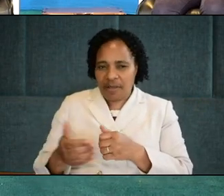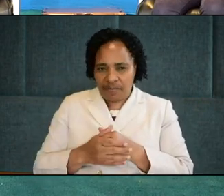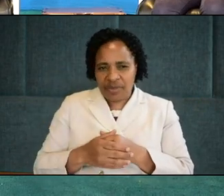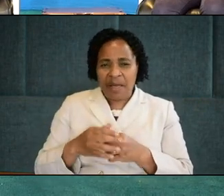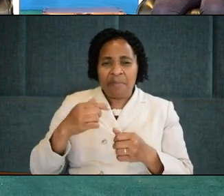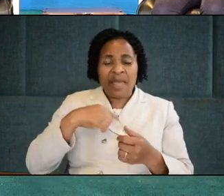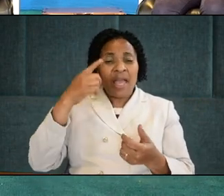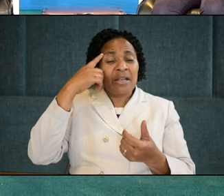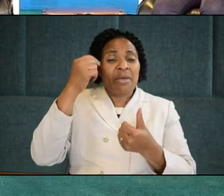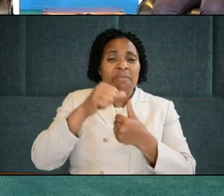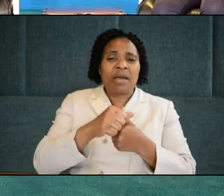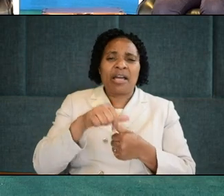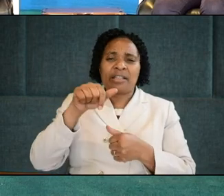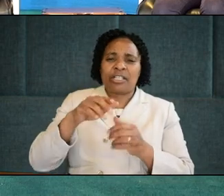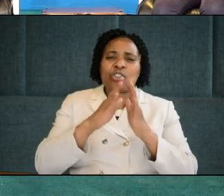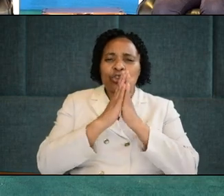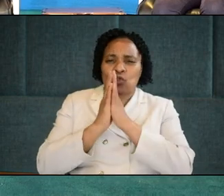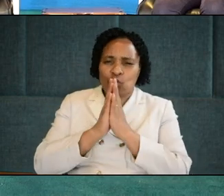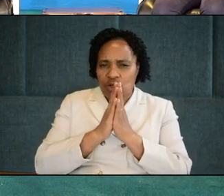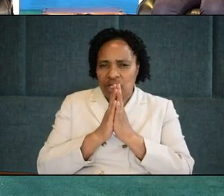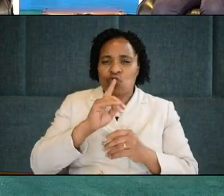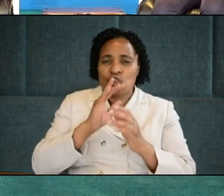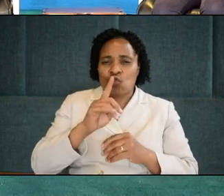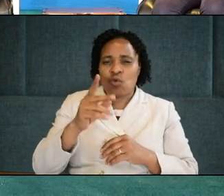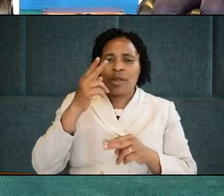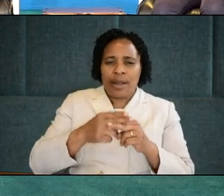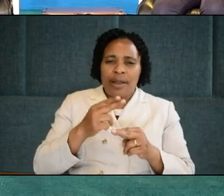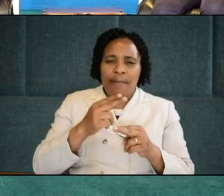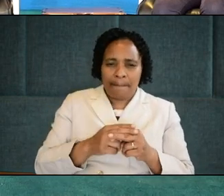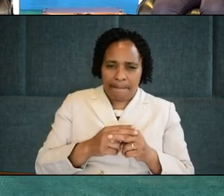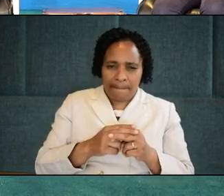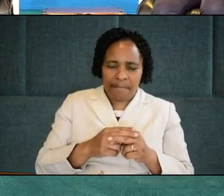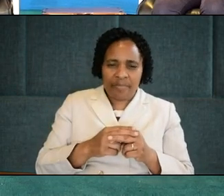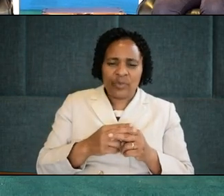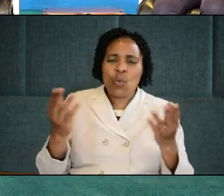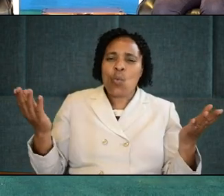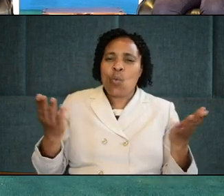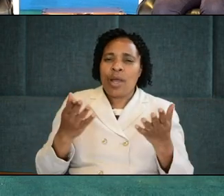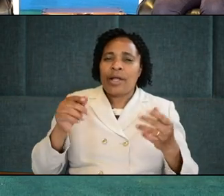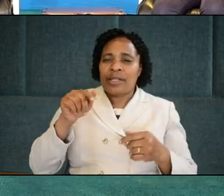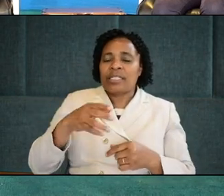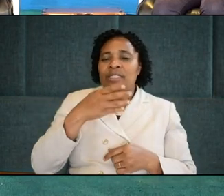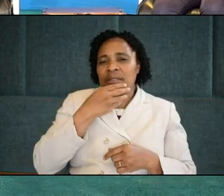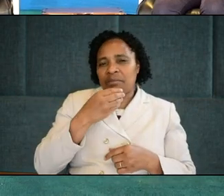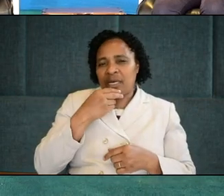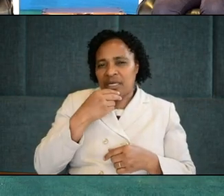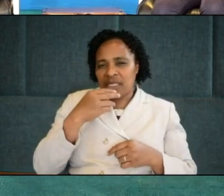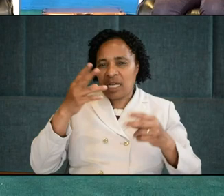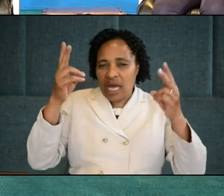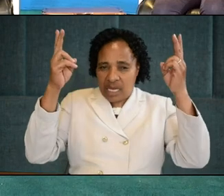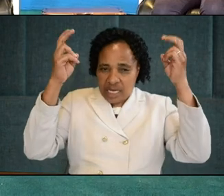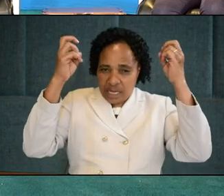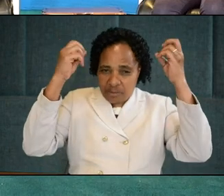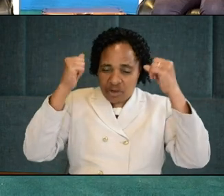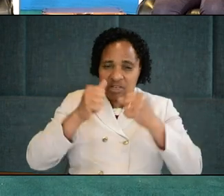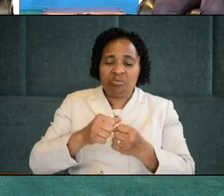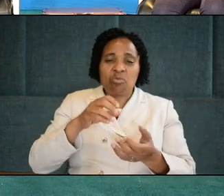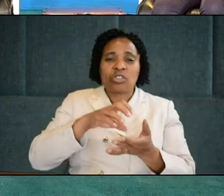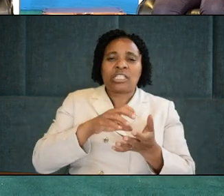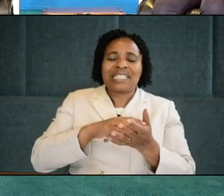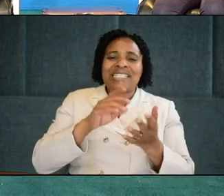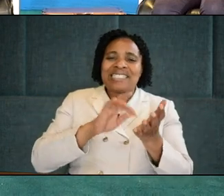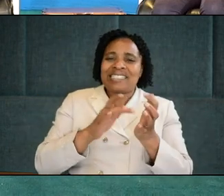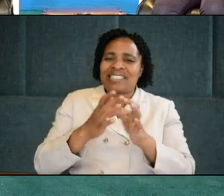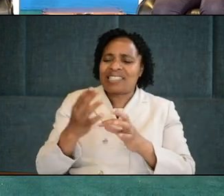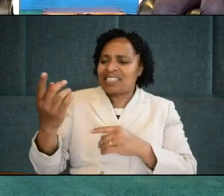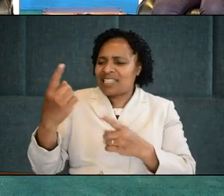I remember this story. I'm not sure of the name. Where this man was demon-possessed. Yes. Right? And Jesus